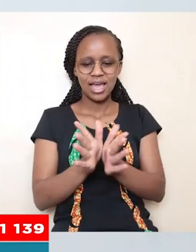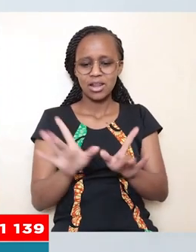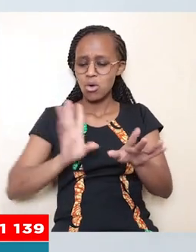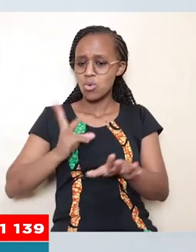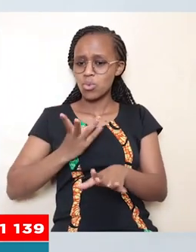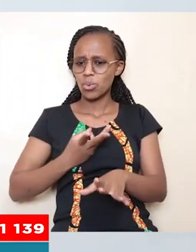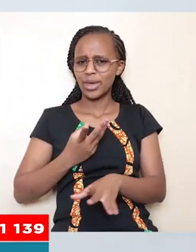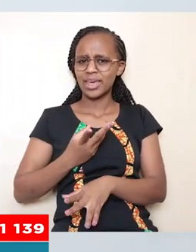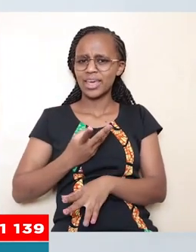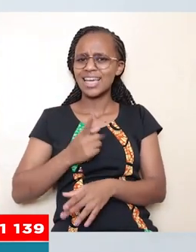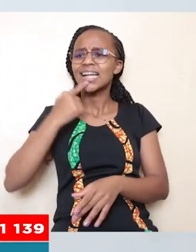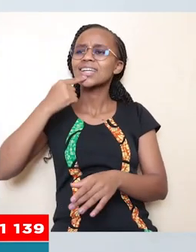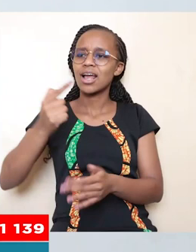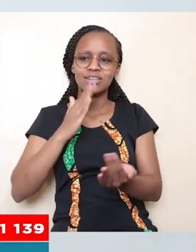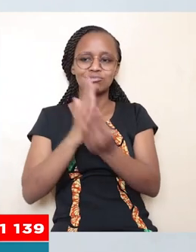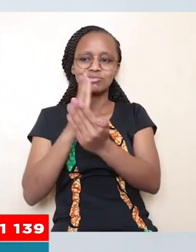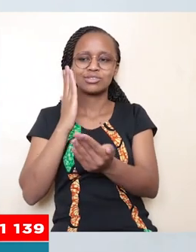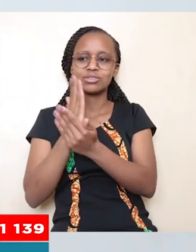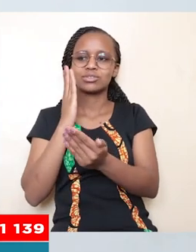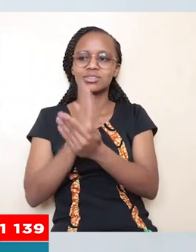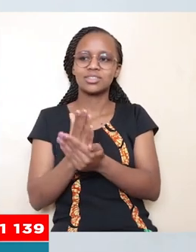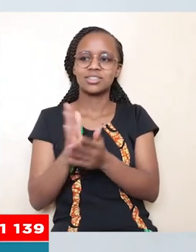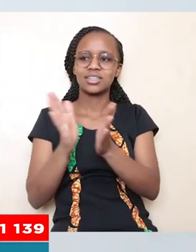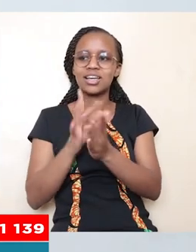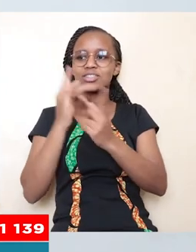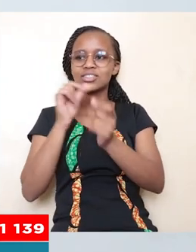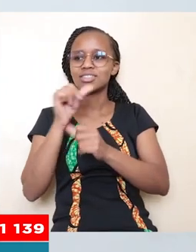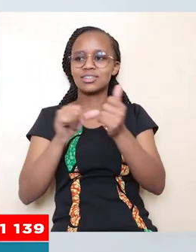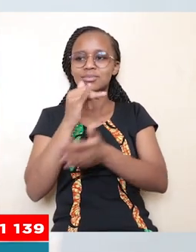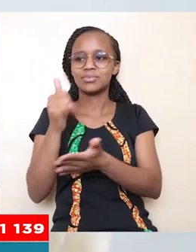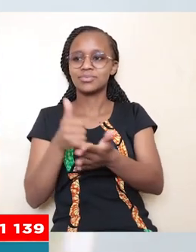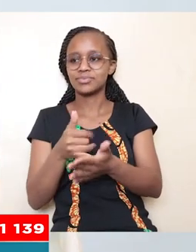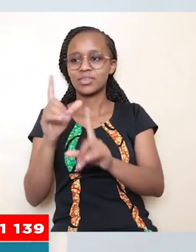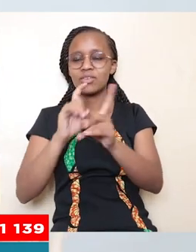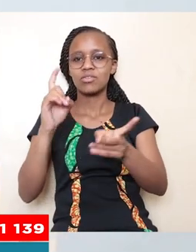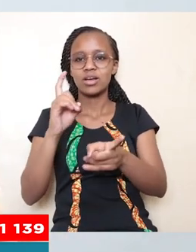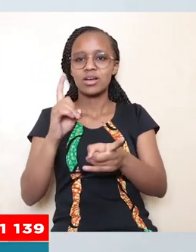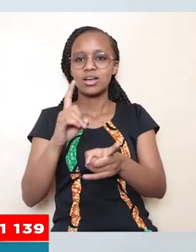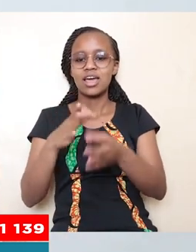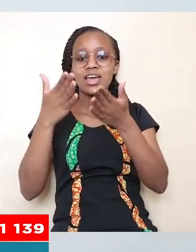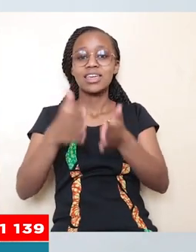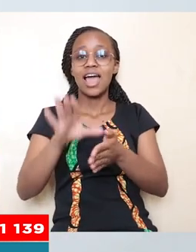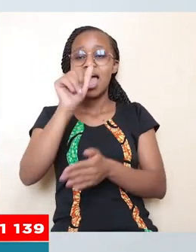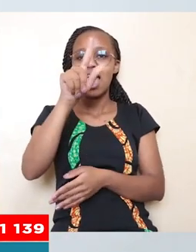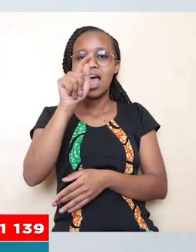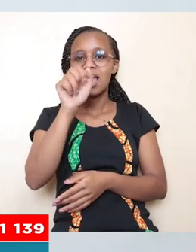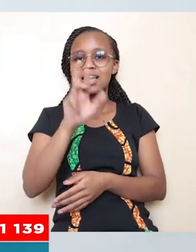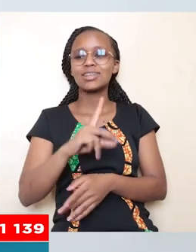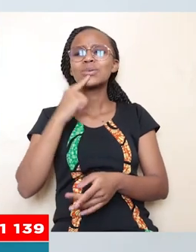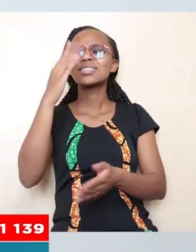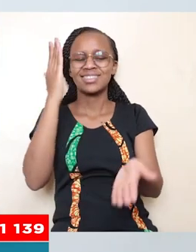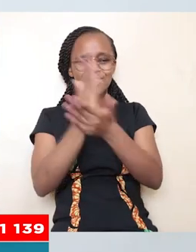Unless we confront the truth and we talk about it from the pulpit to abiane